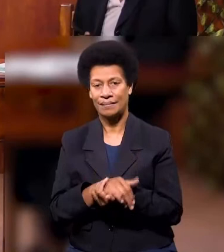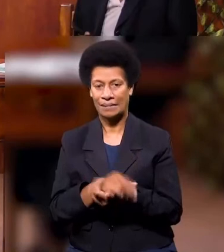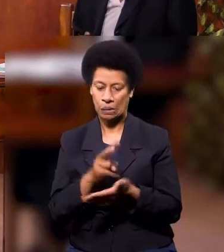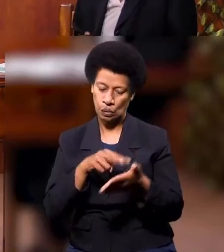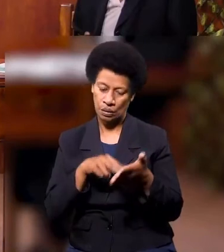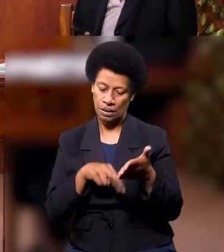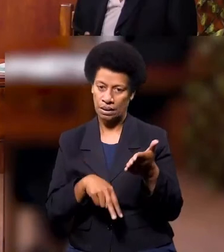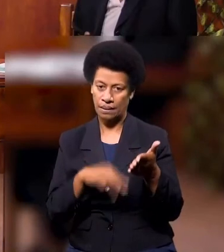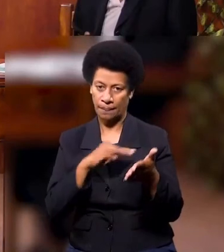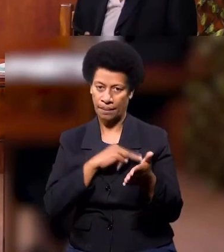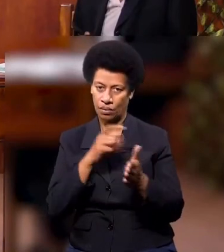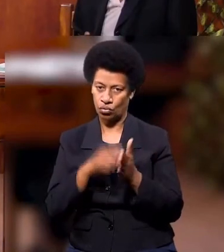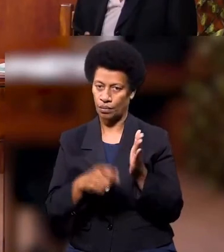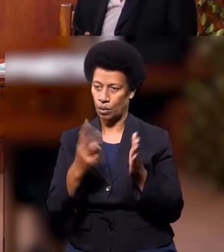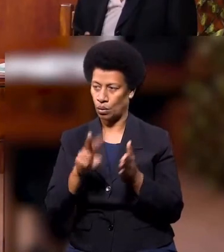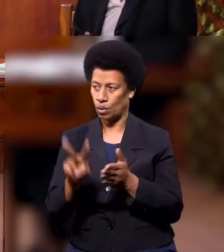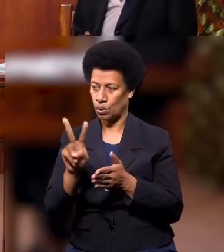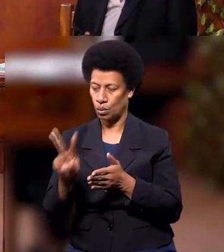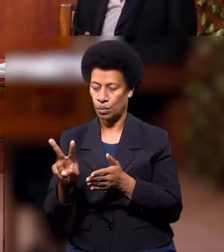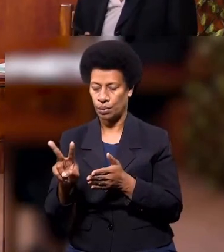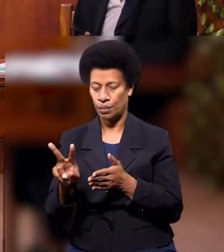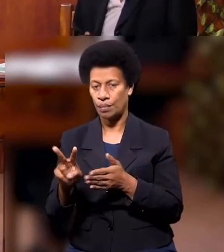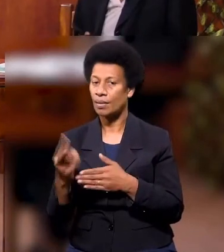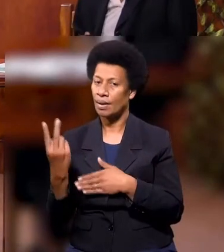through the portion of